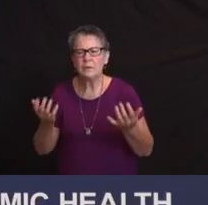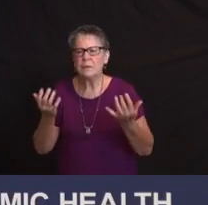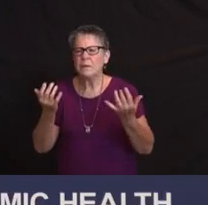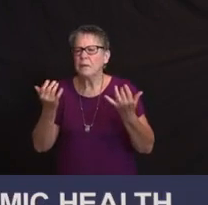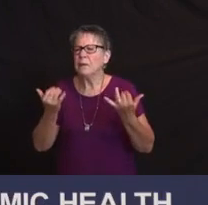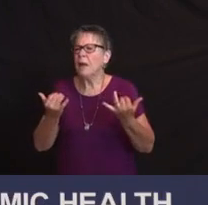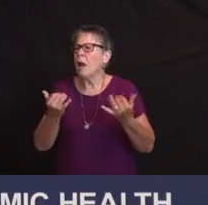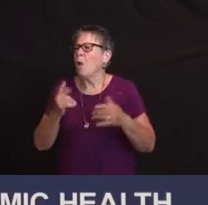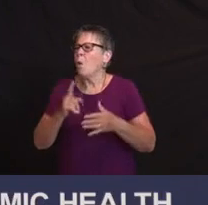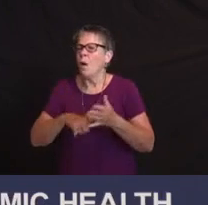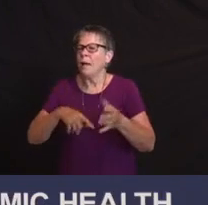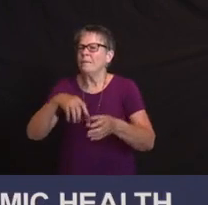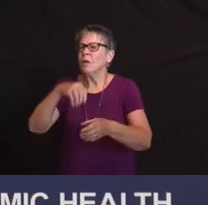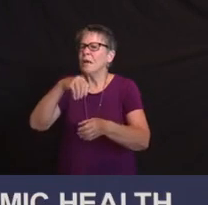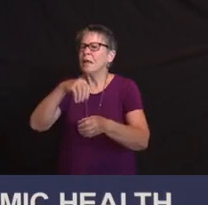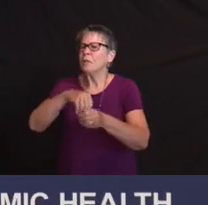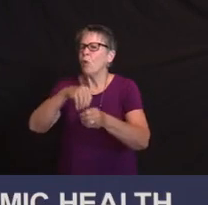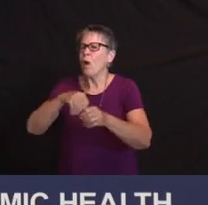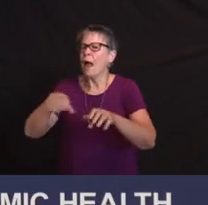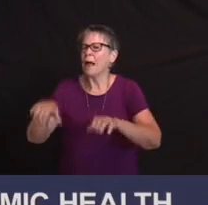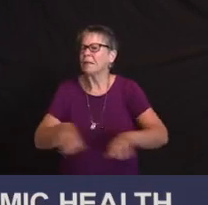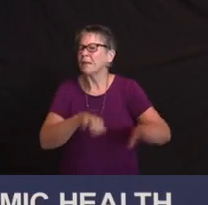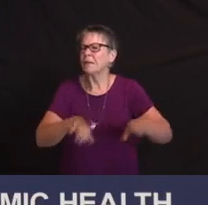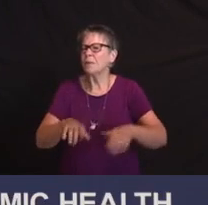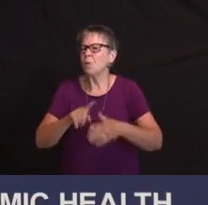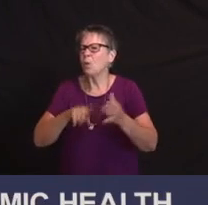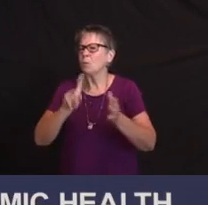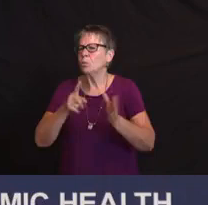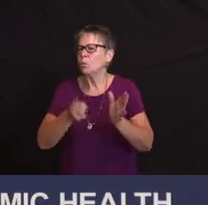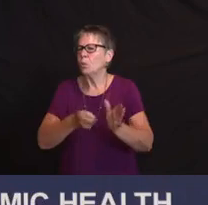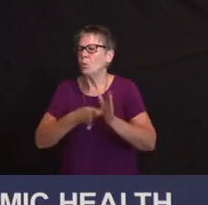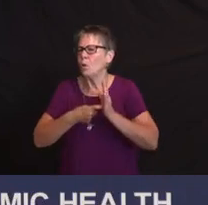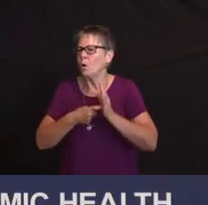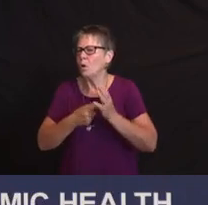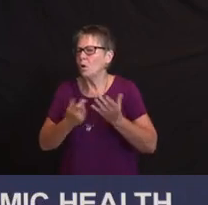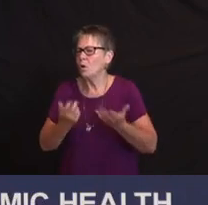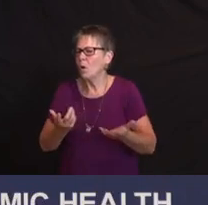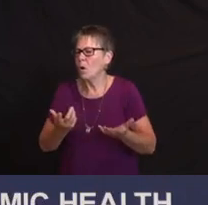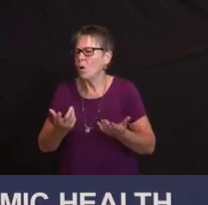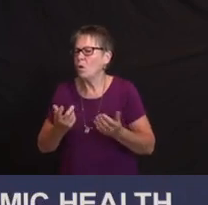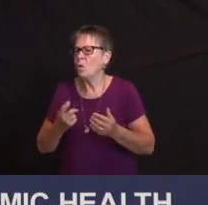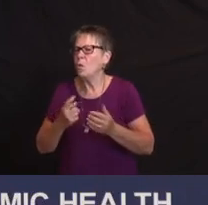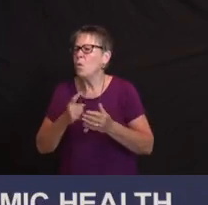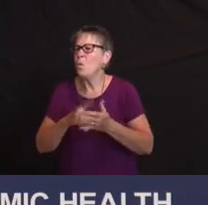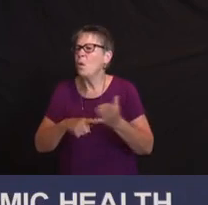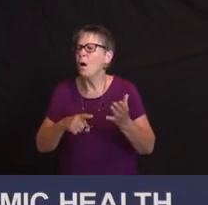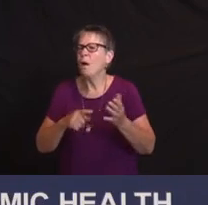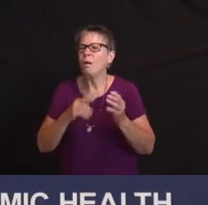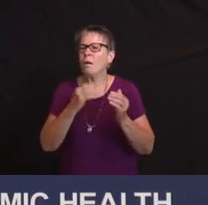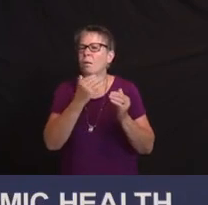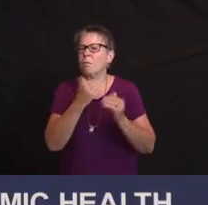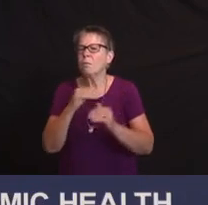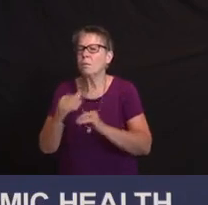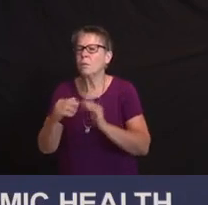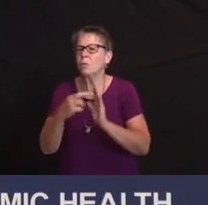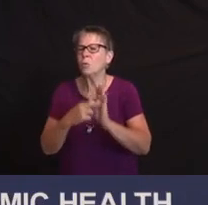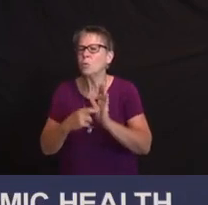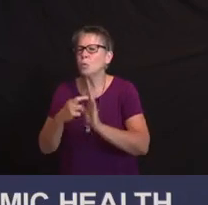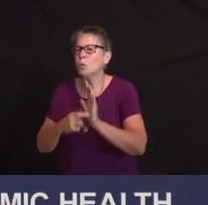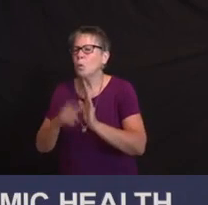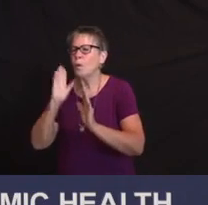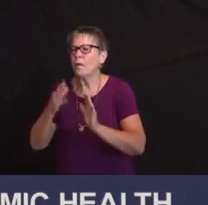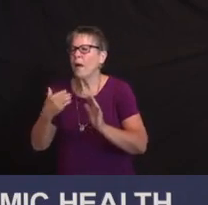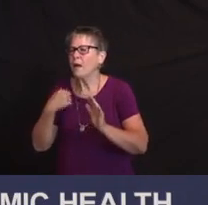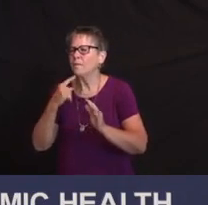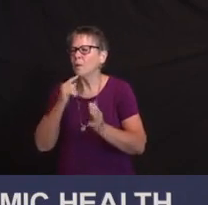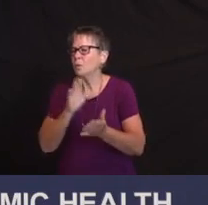what restrictions will be next now that K-12 settings you have to wear a mask? And do you think, are there any public